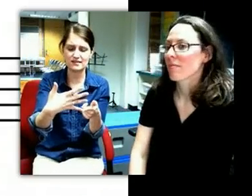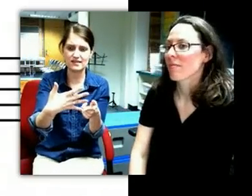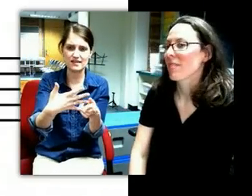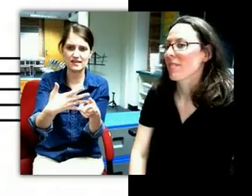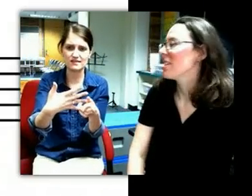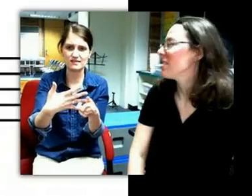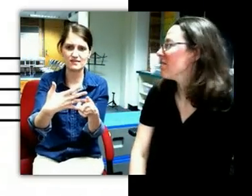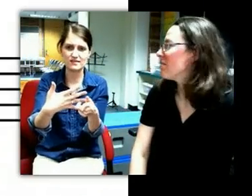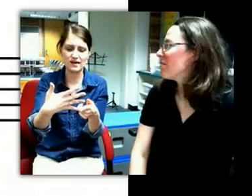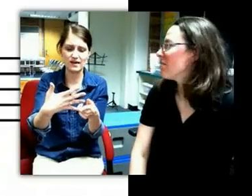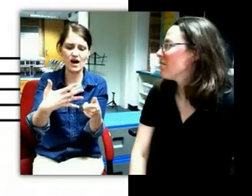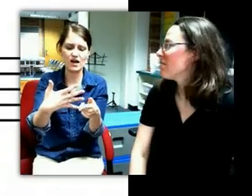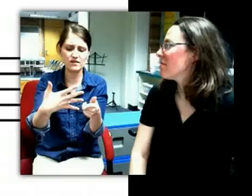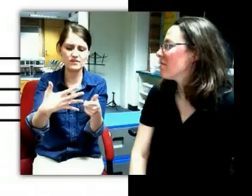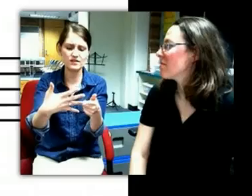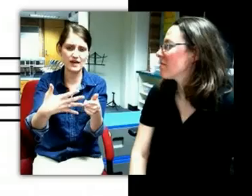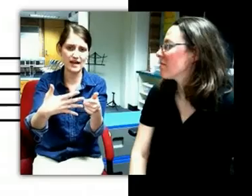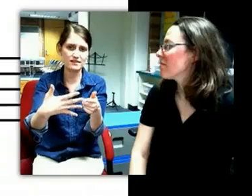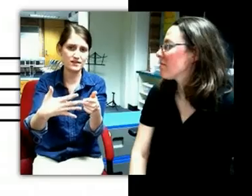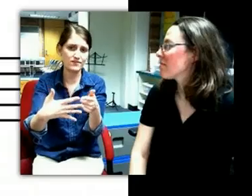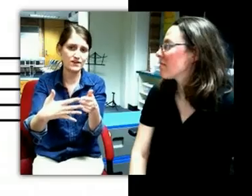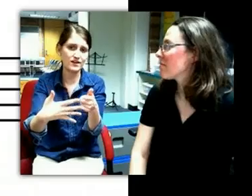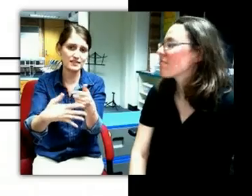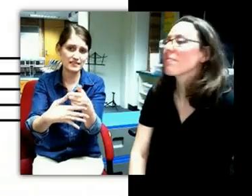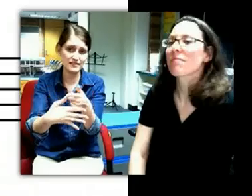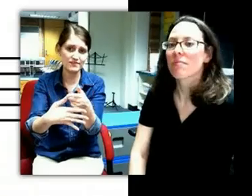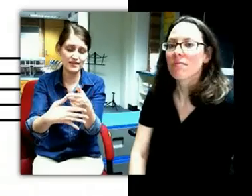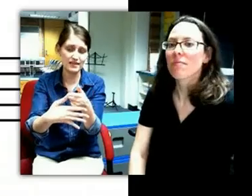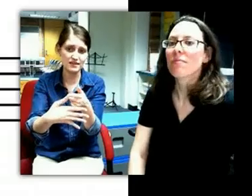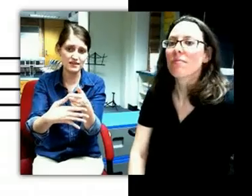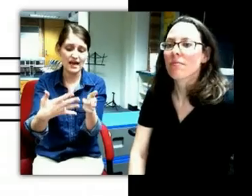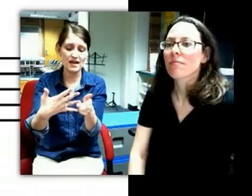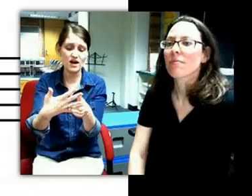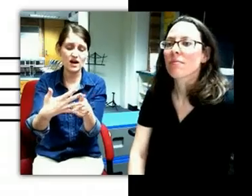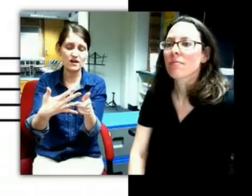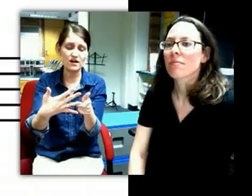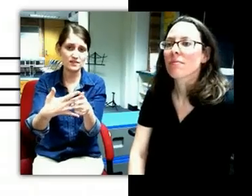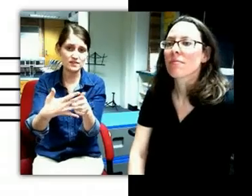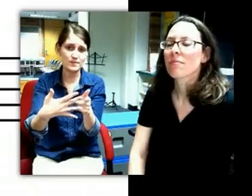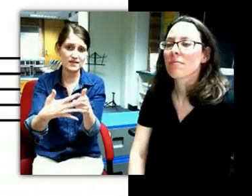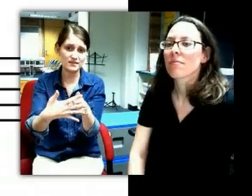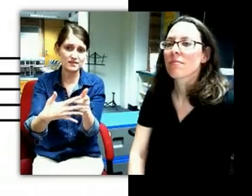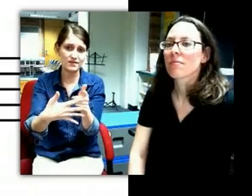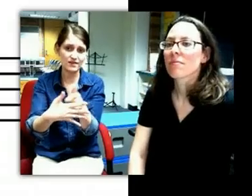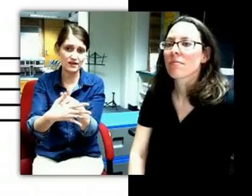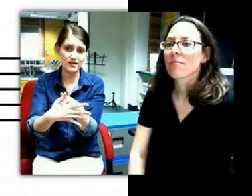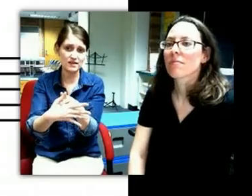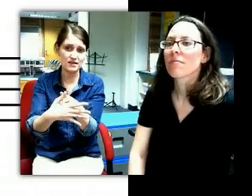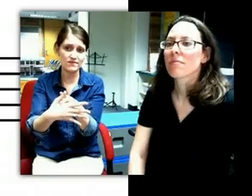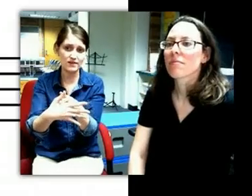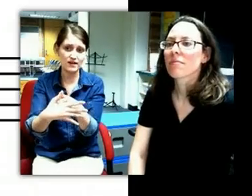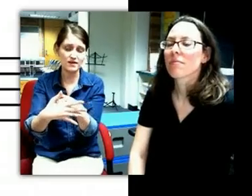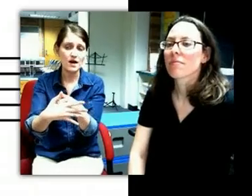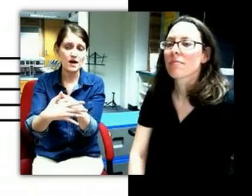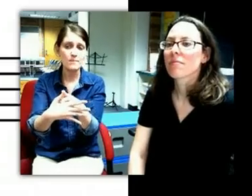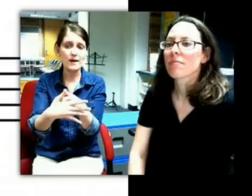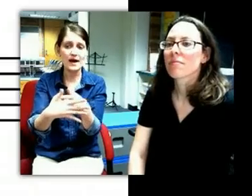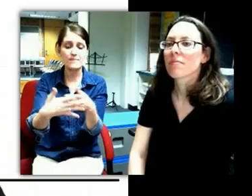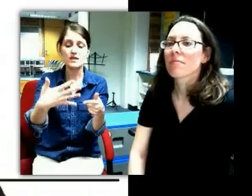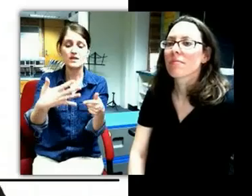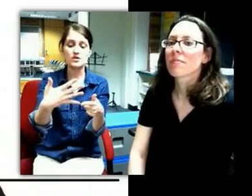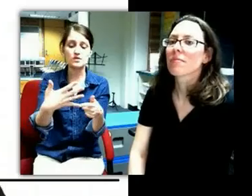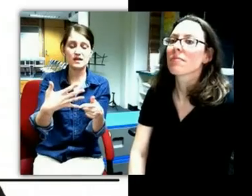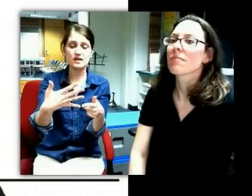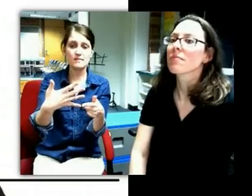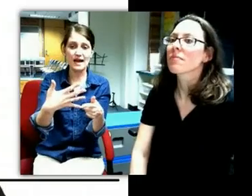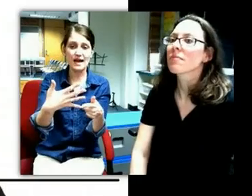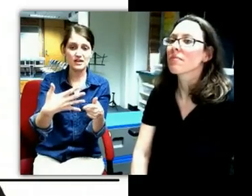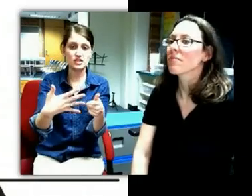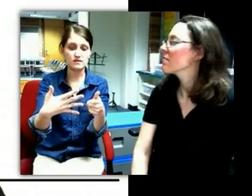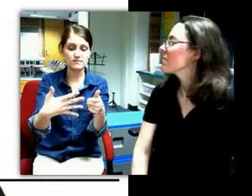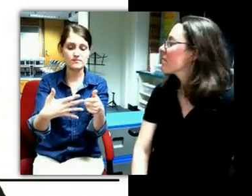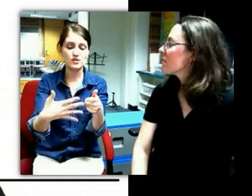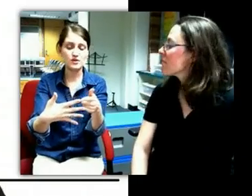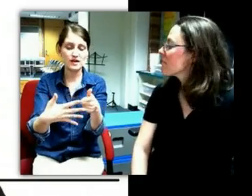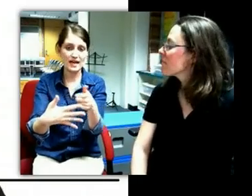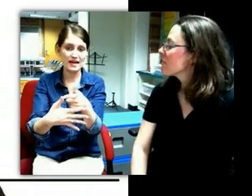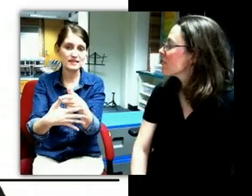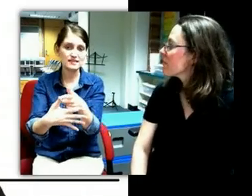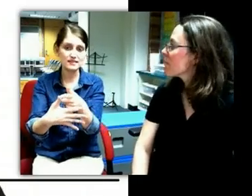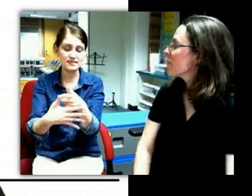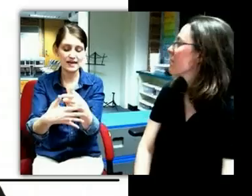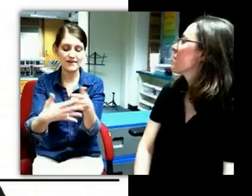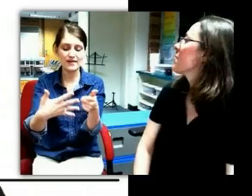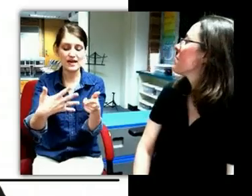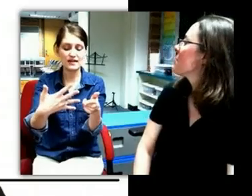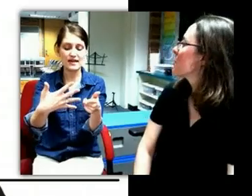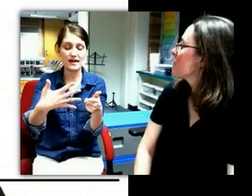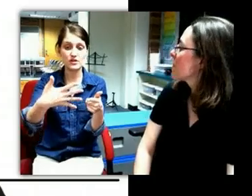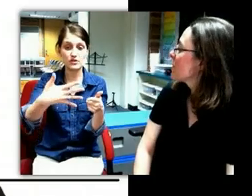your hand. All of the lines are very even, and all of the spaces are very even. But you can imagine your